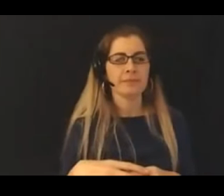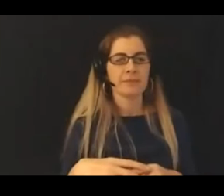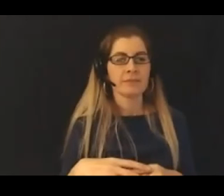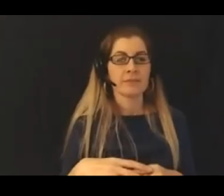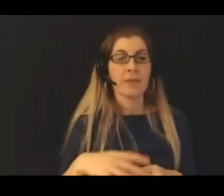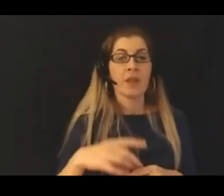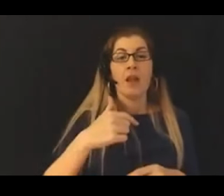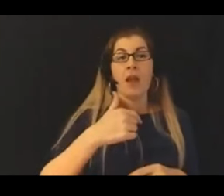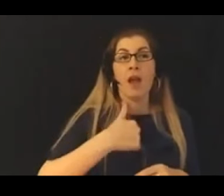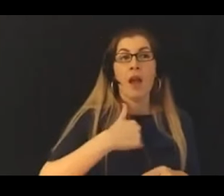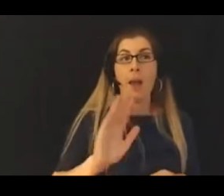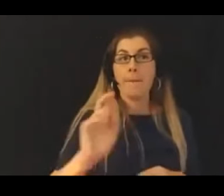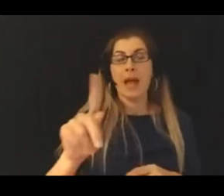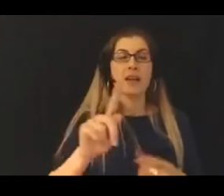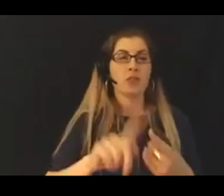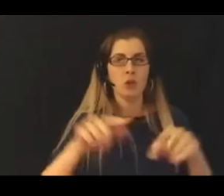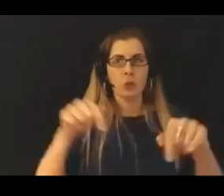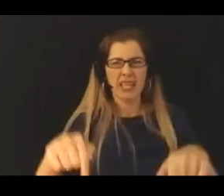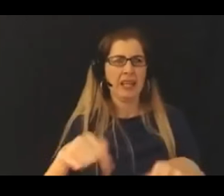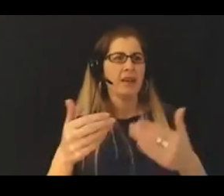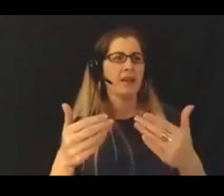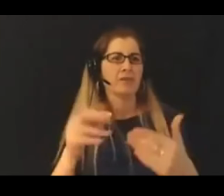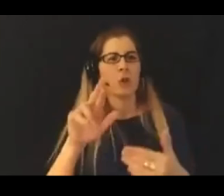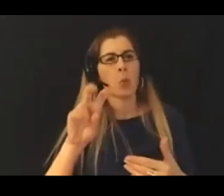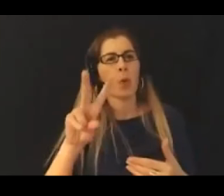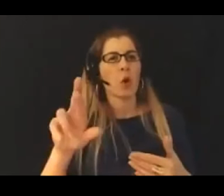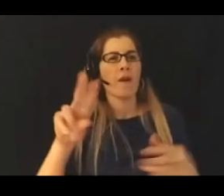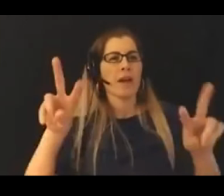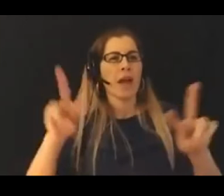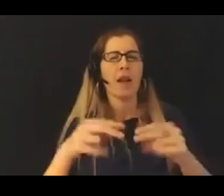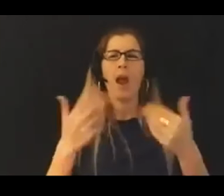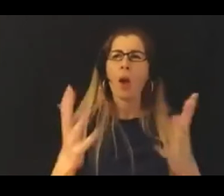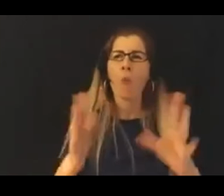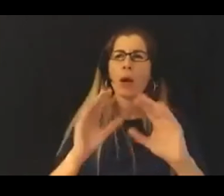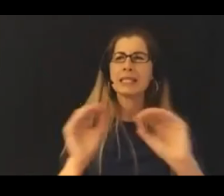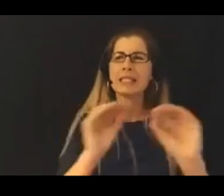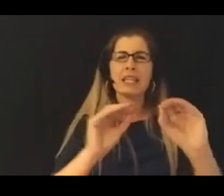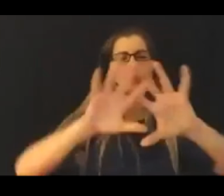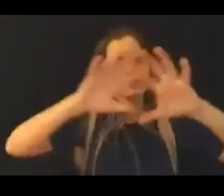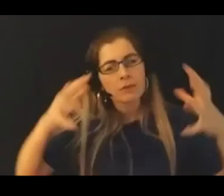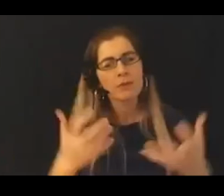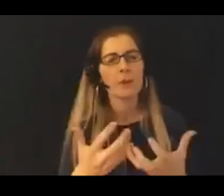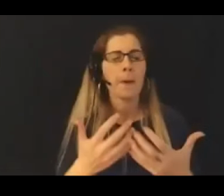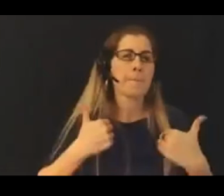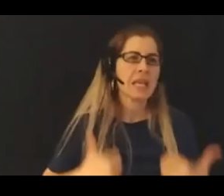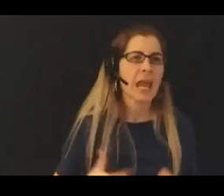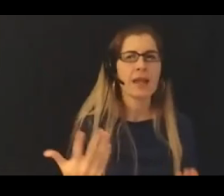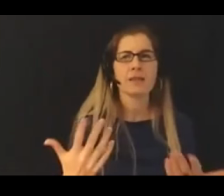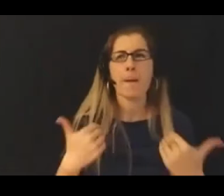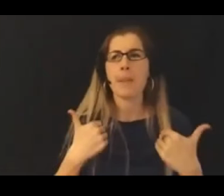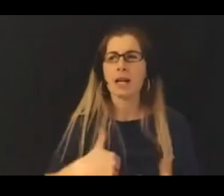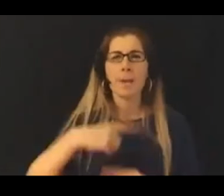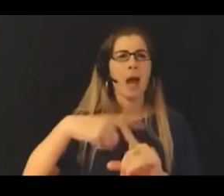returned to the New River Valley, I really wanted to provide a home for holistic, inclusive, body positive dance training in this area, which it was